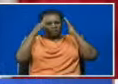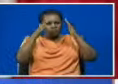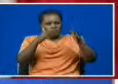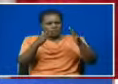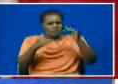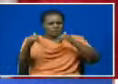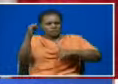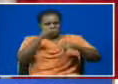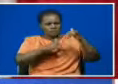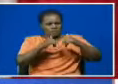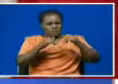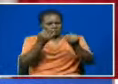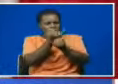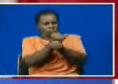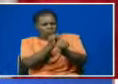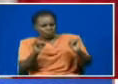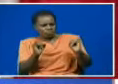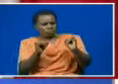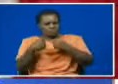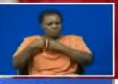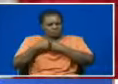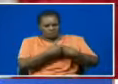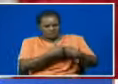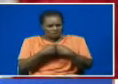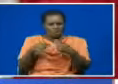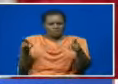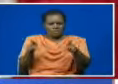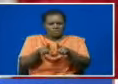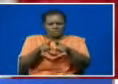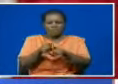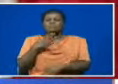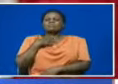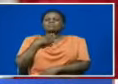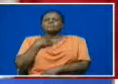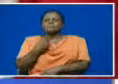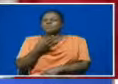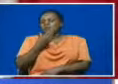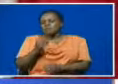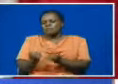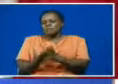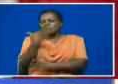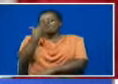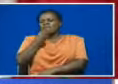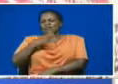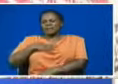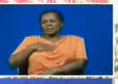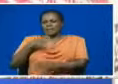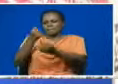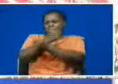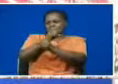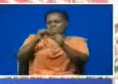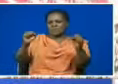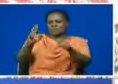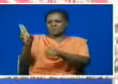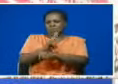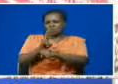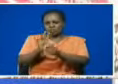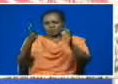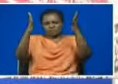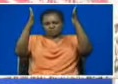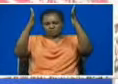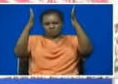four intents of our liberation struggle and the aspirations of our founding fathers. And as the president used the